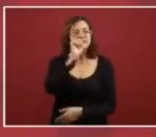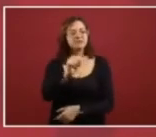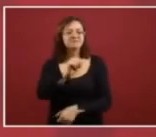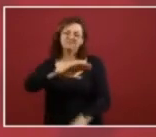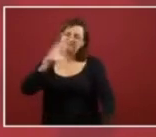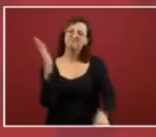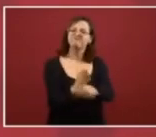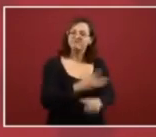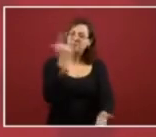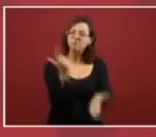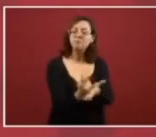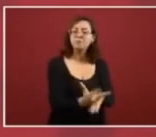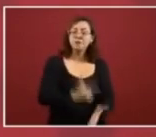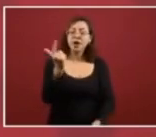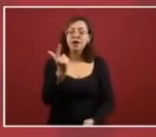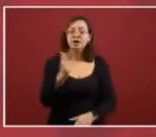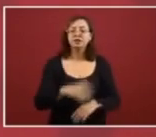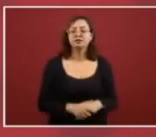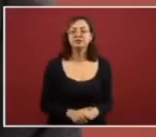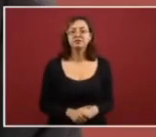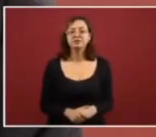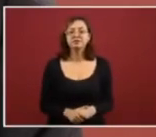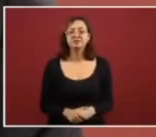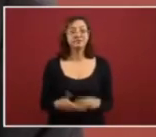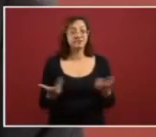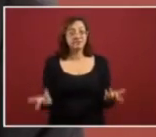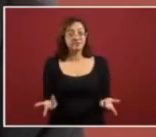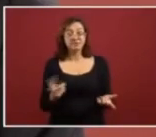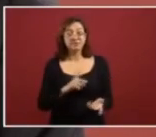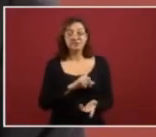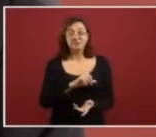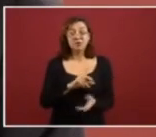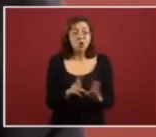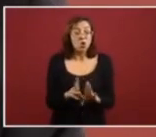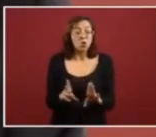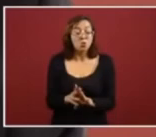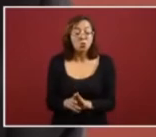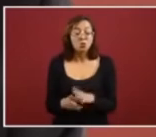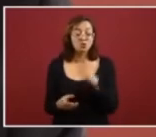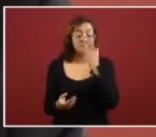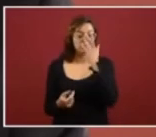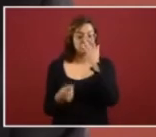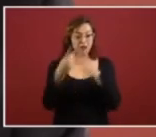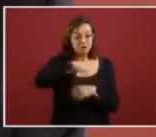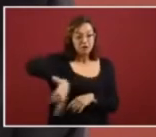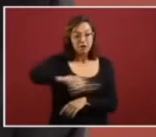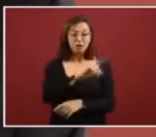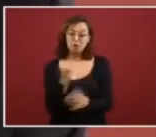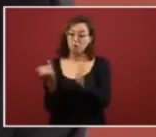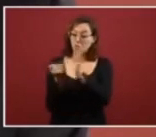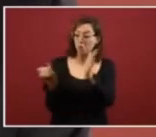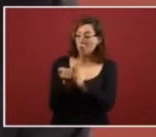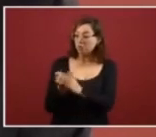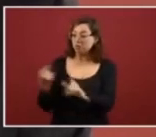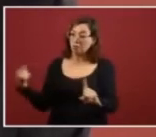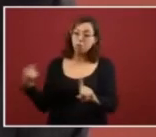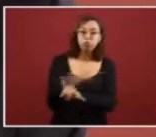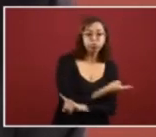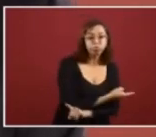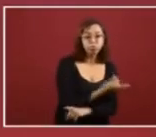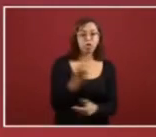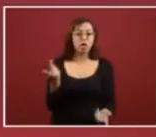la evasión fiscal, tax evasion, el crear empresas fantasmas, to create phantom companies, la